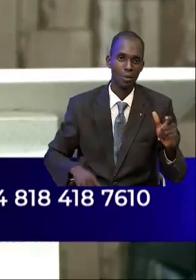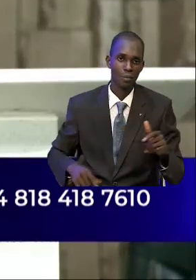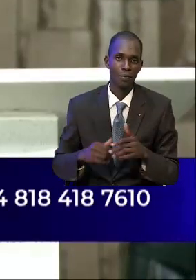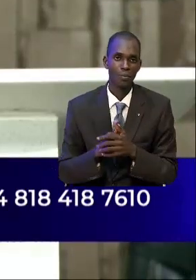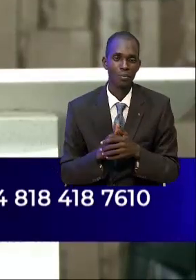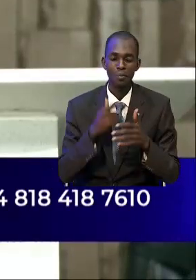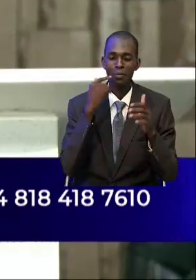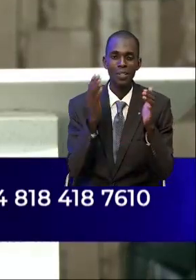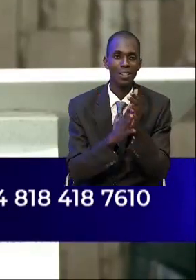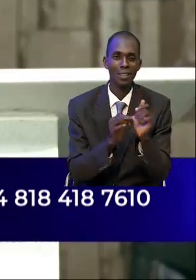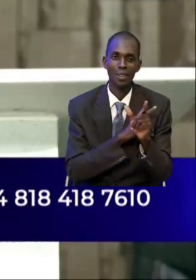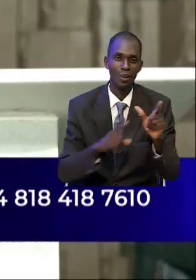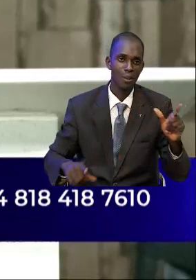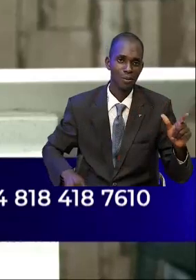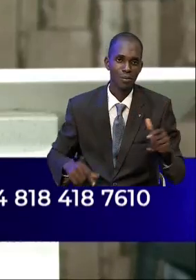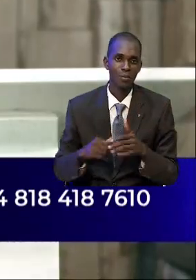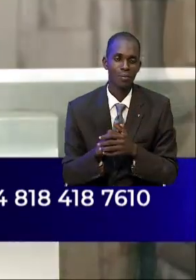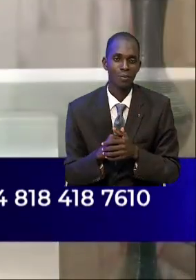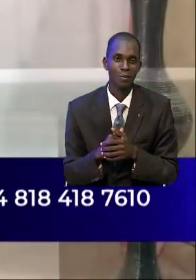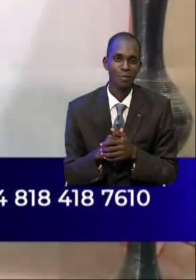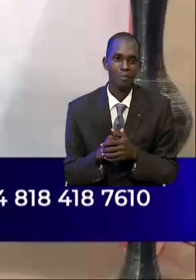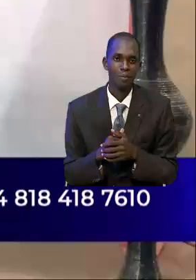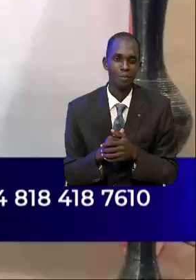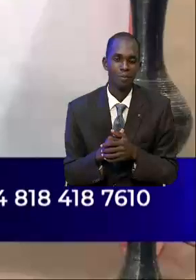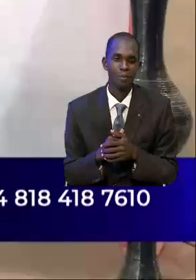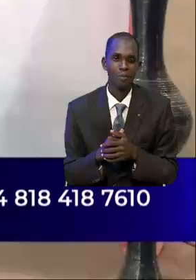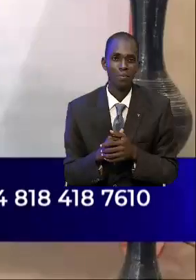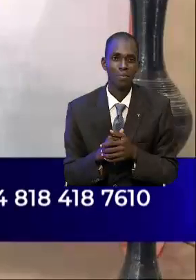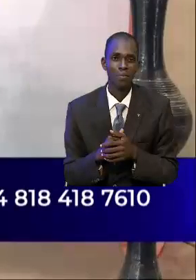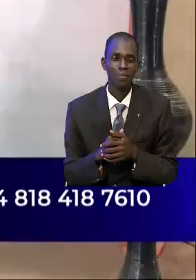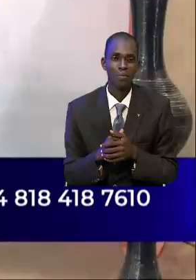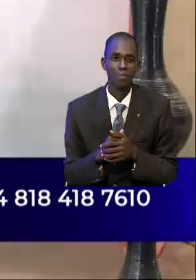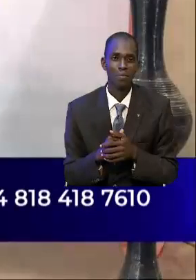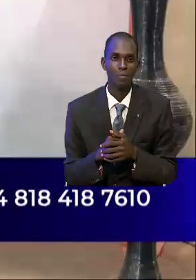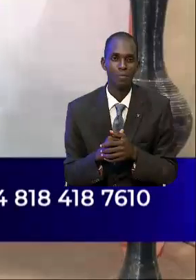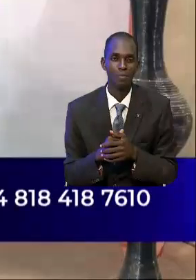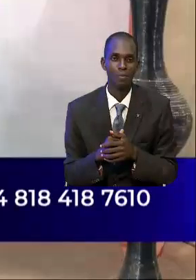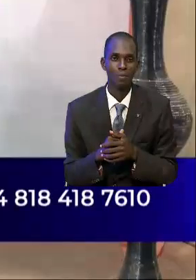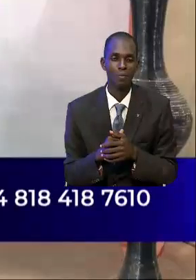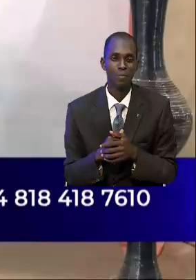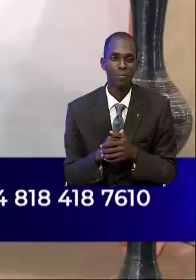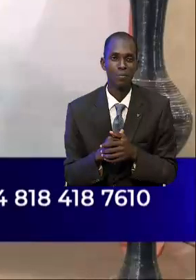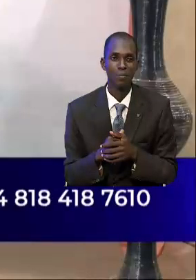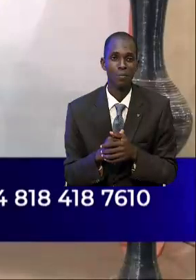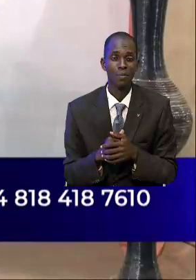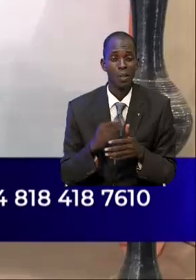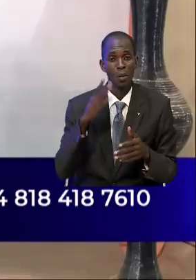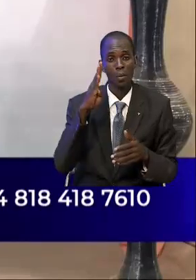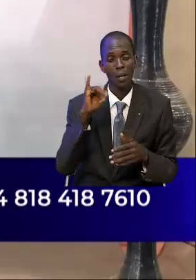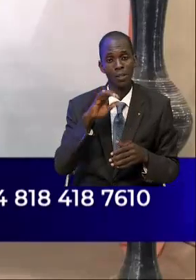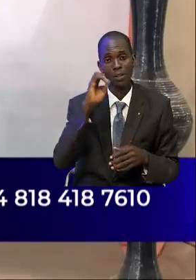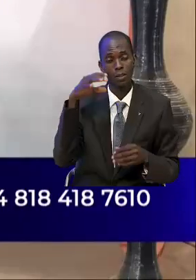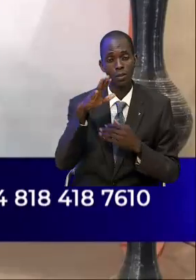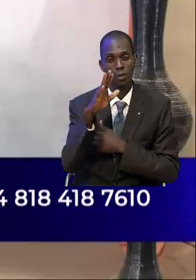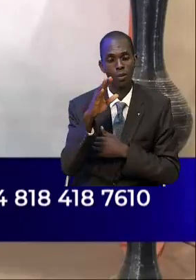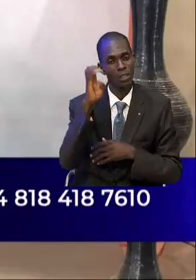please. Praise the Lord. Praise the Lord. My name is Nathan Makwe.